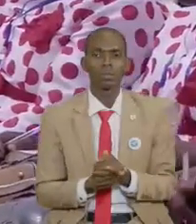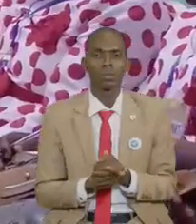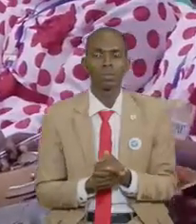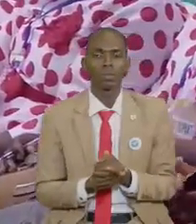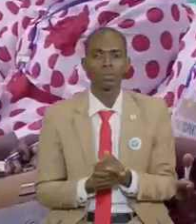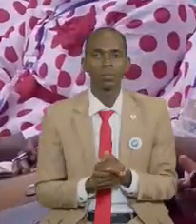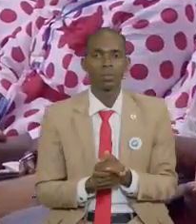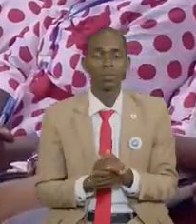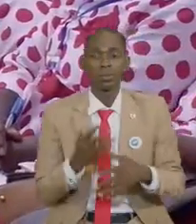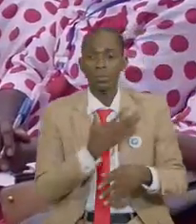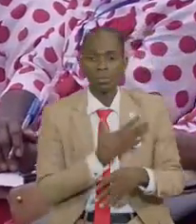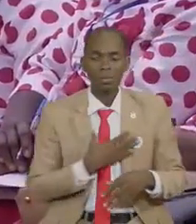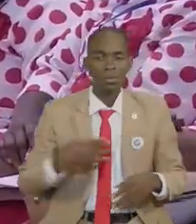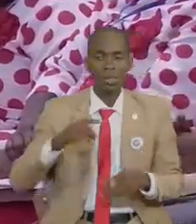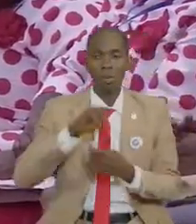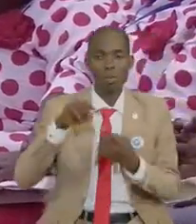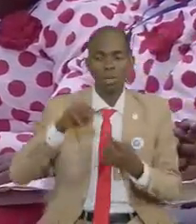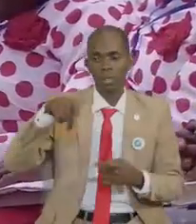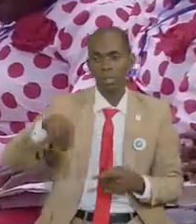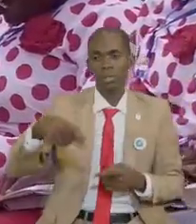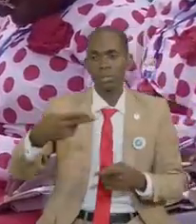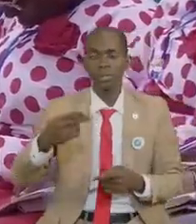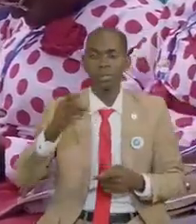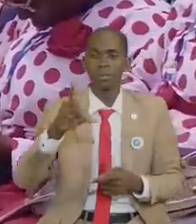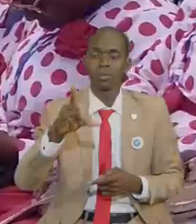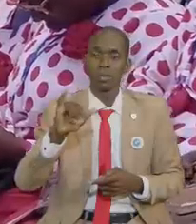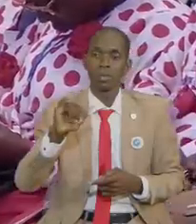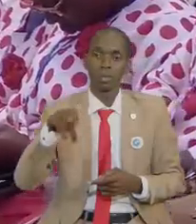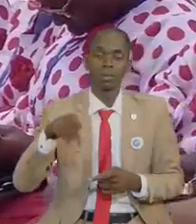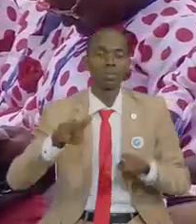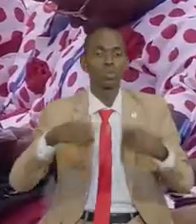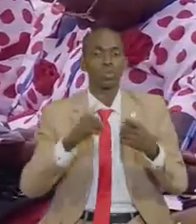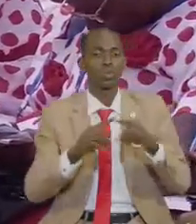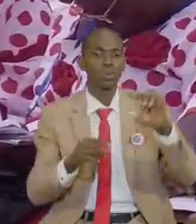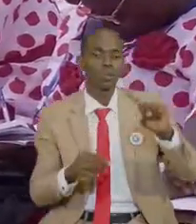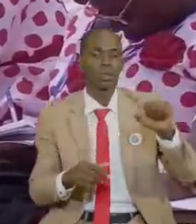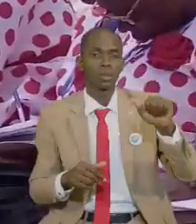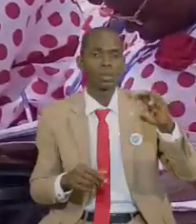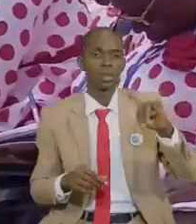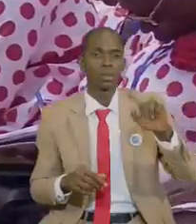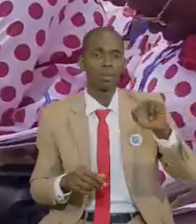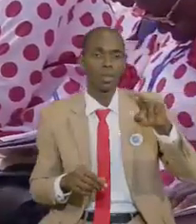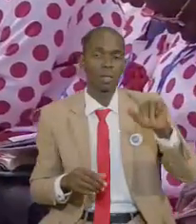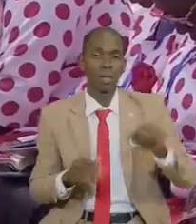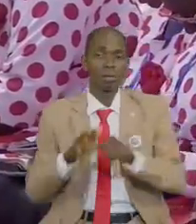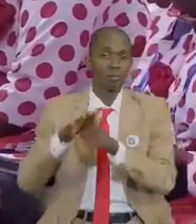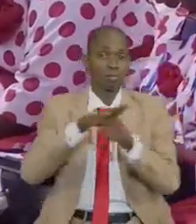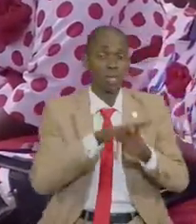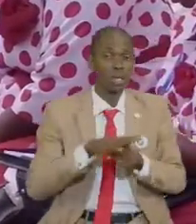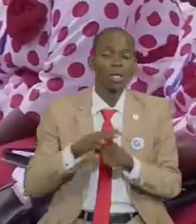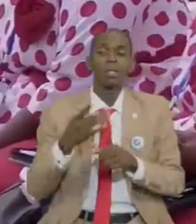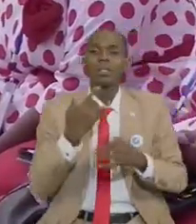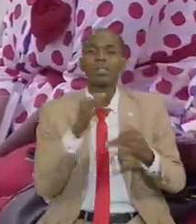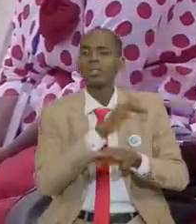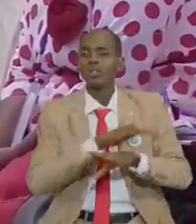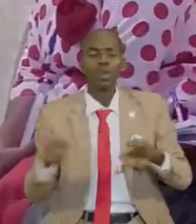And when Philip was going to Samaria, he didn't leave commitment to Jesus back